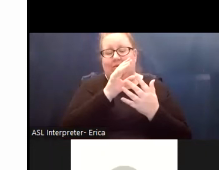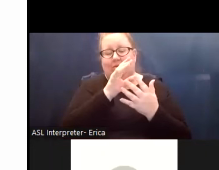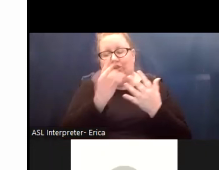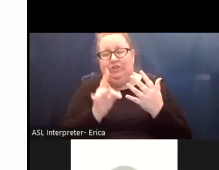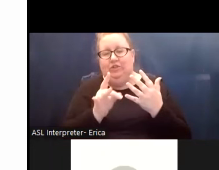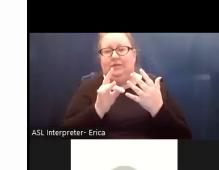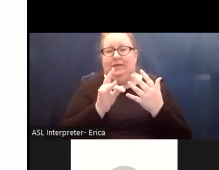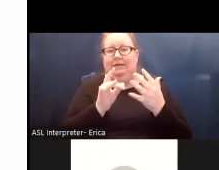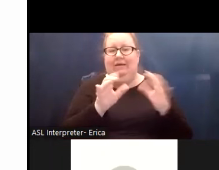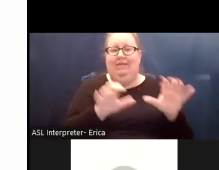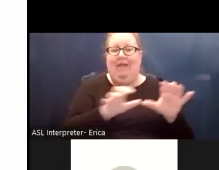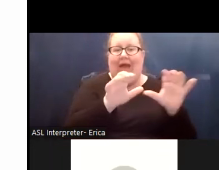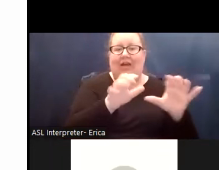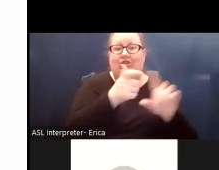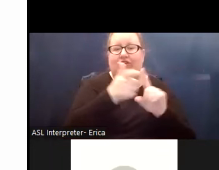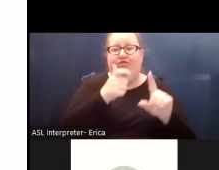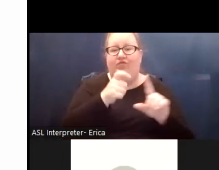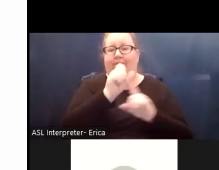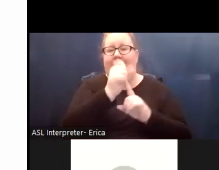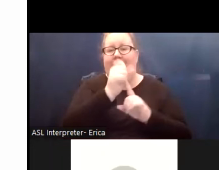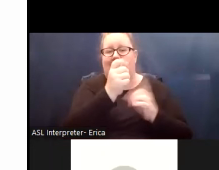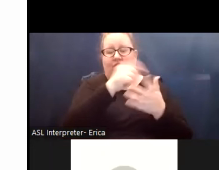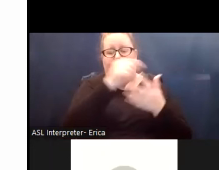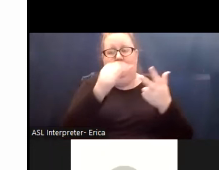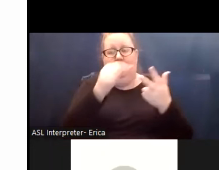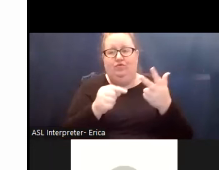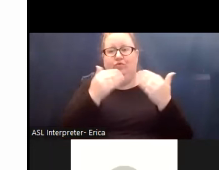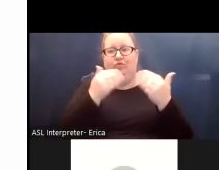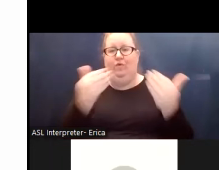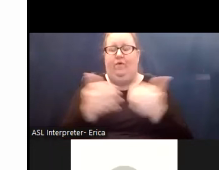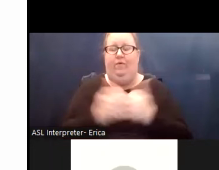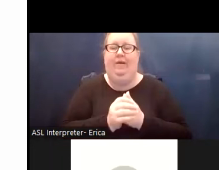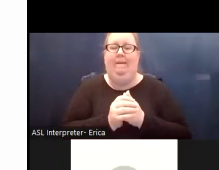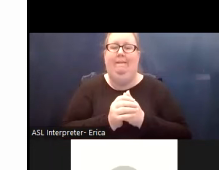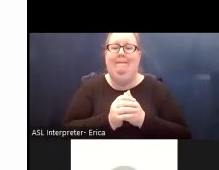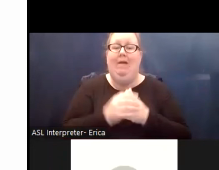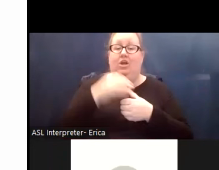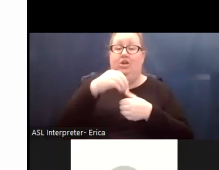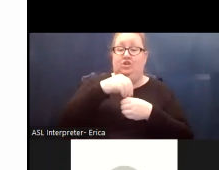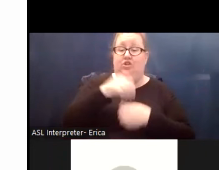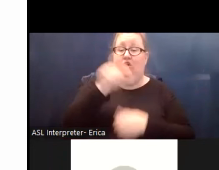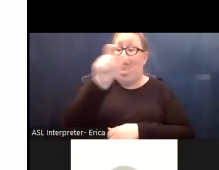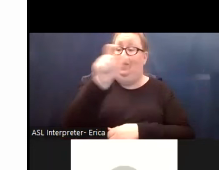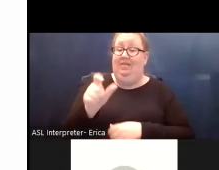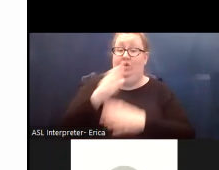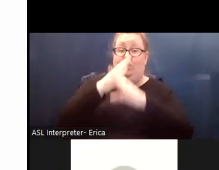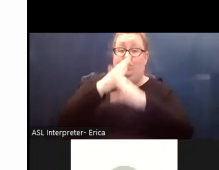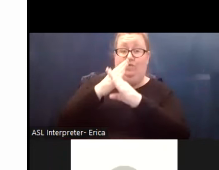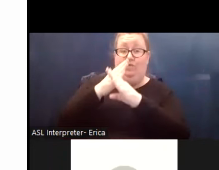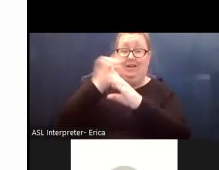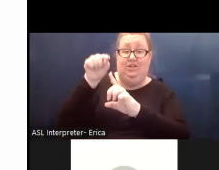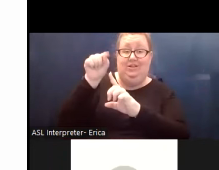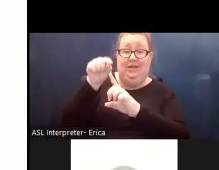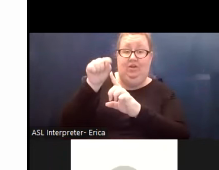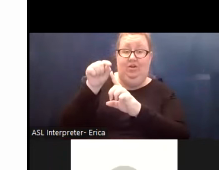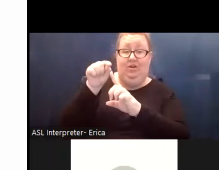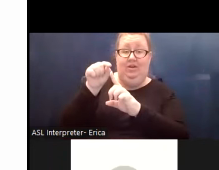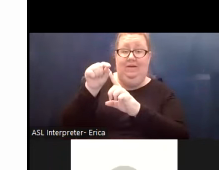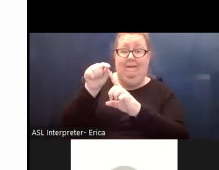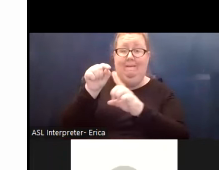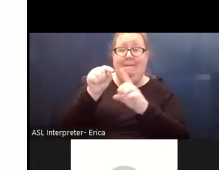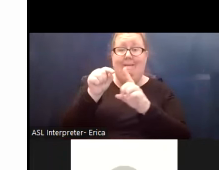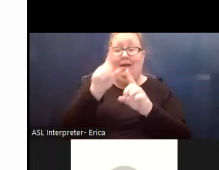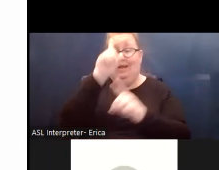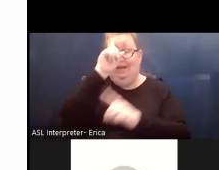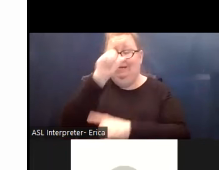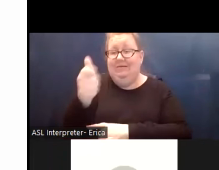or actions from the scenarios to go forward. So within the coastal protections here, it is left to the